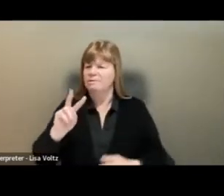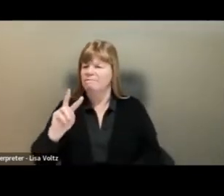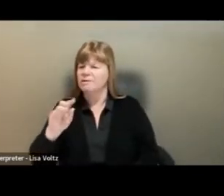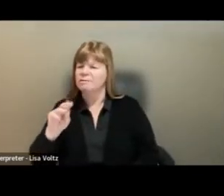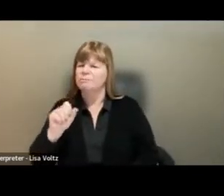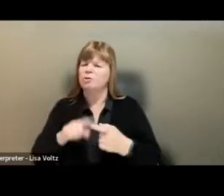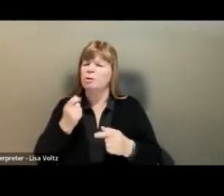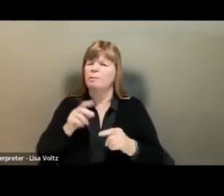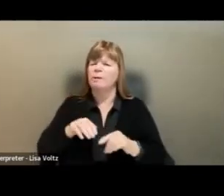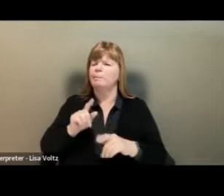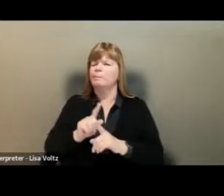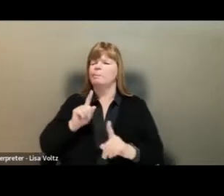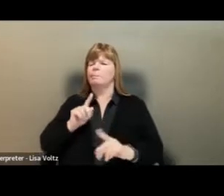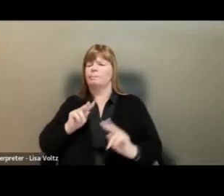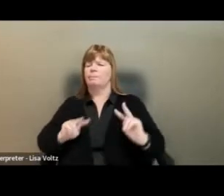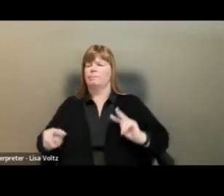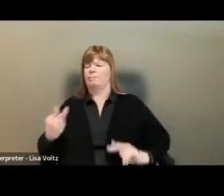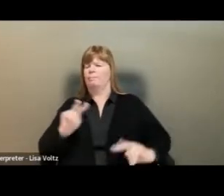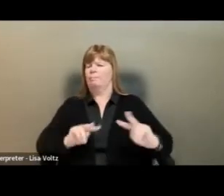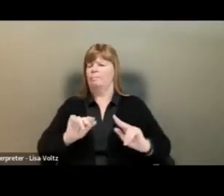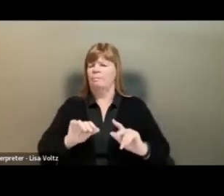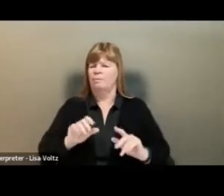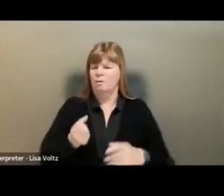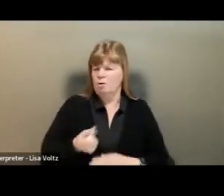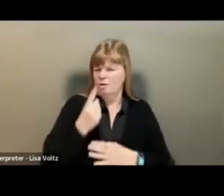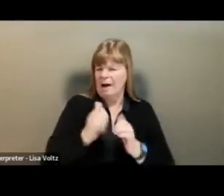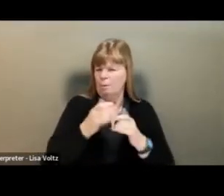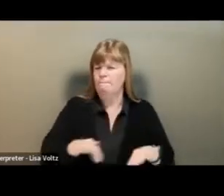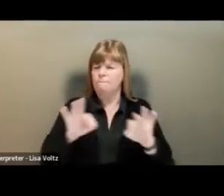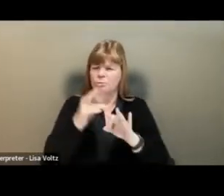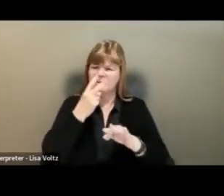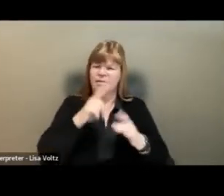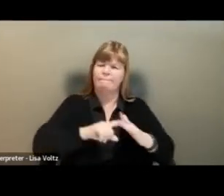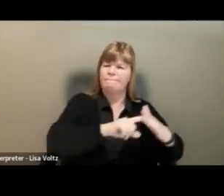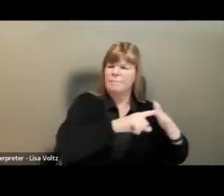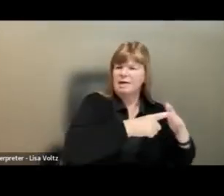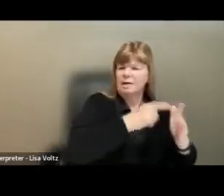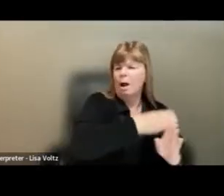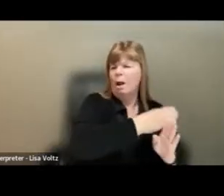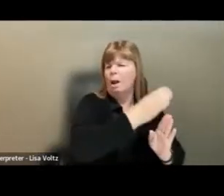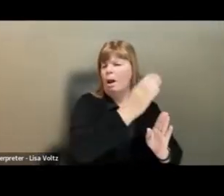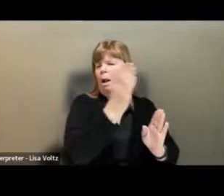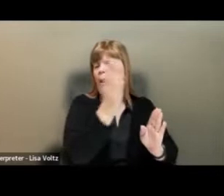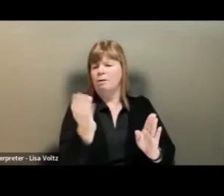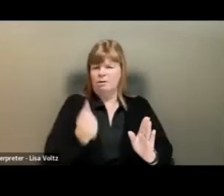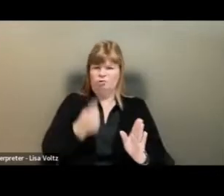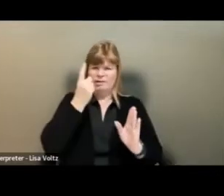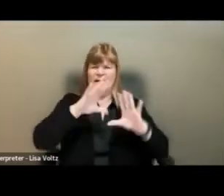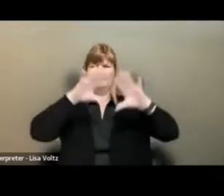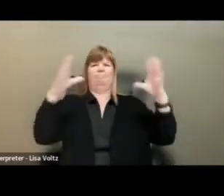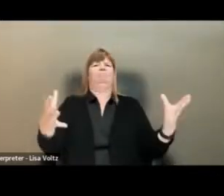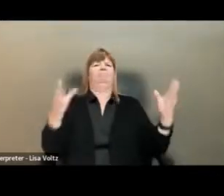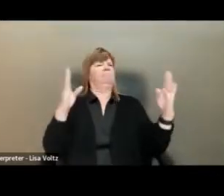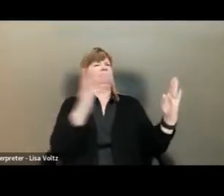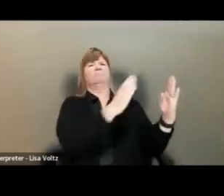and really understand how important seeing the movie from the beginning and understanding the context of what has